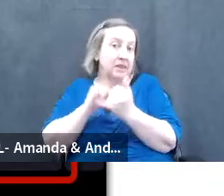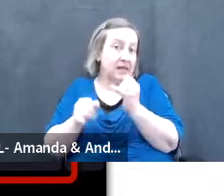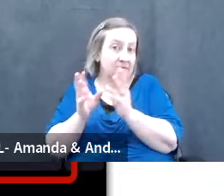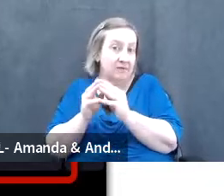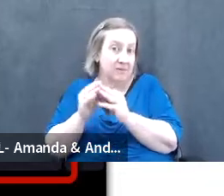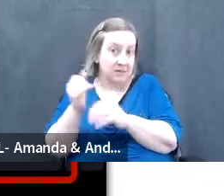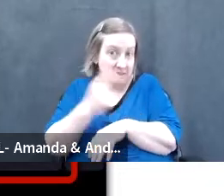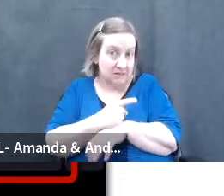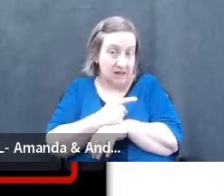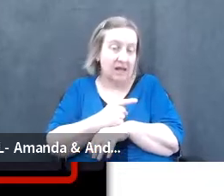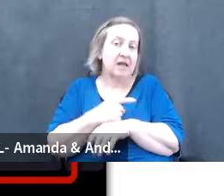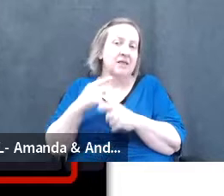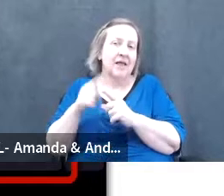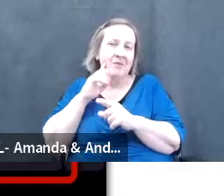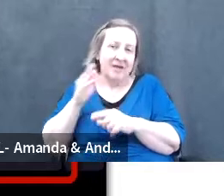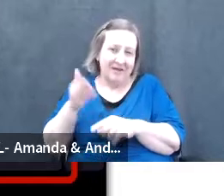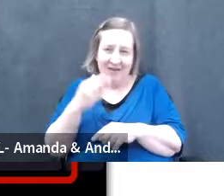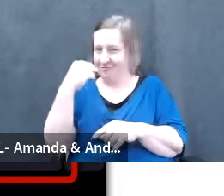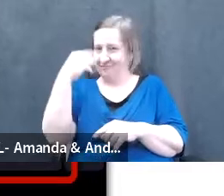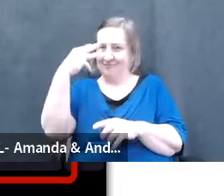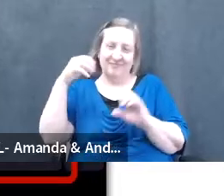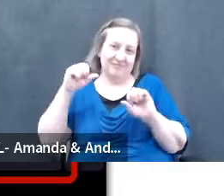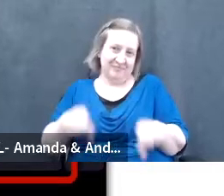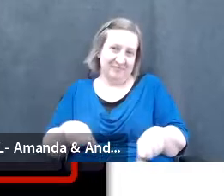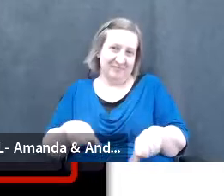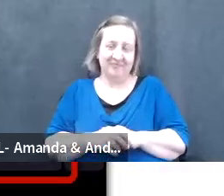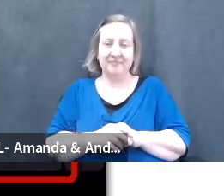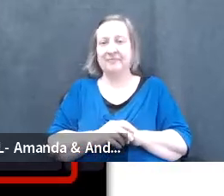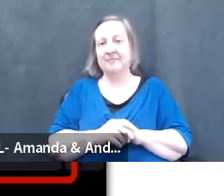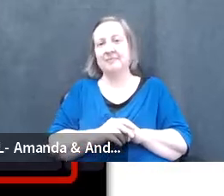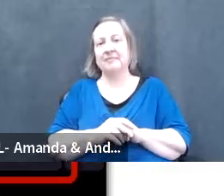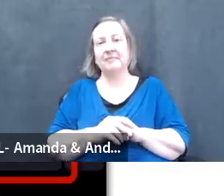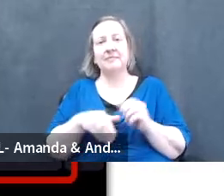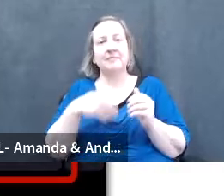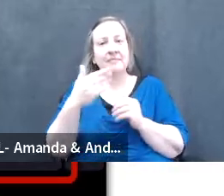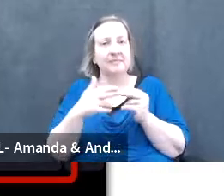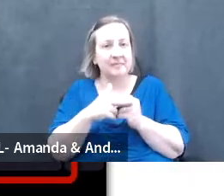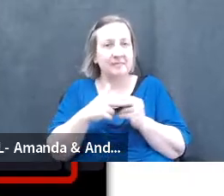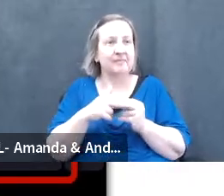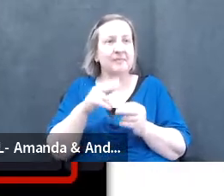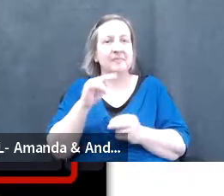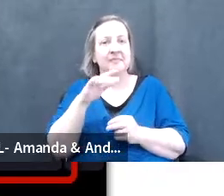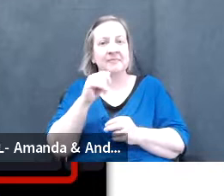today, in which case I will invite you to turn your video camera on. If you could advance, Nicola, please.